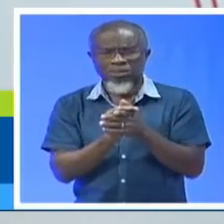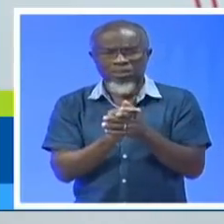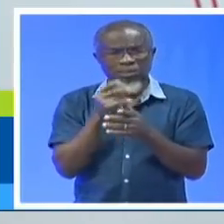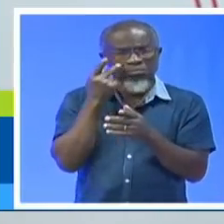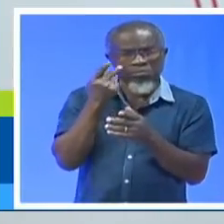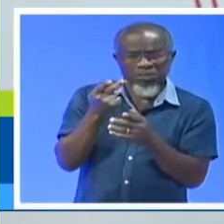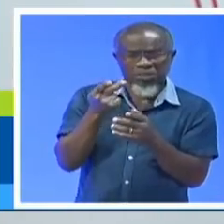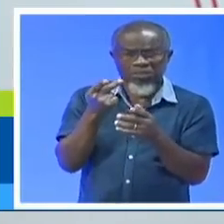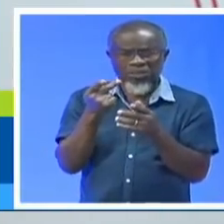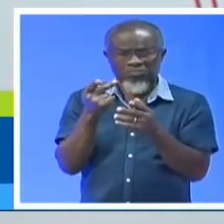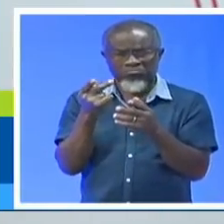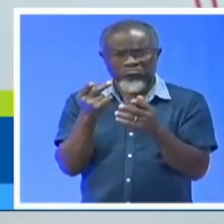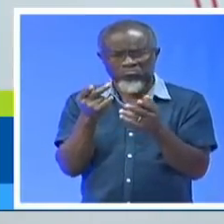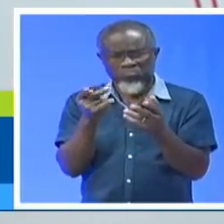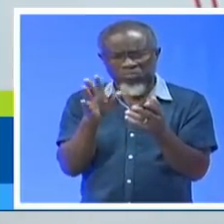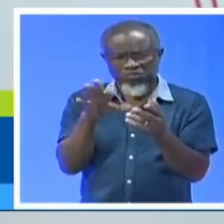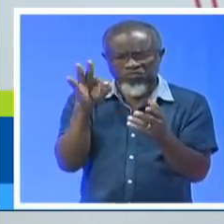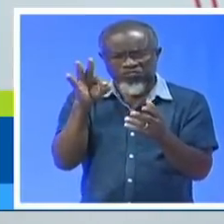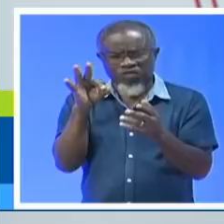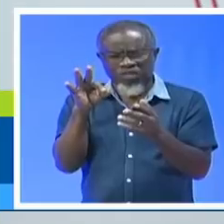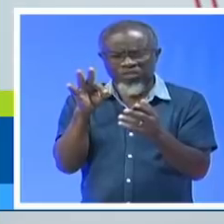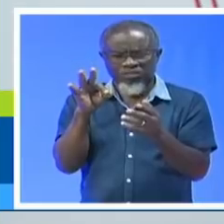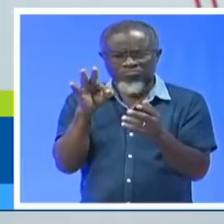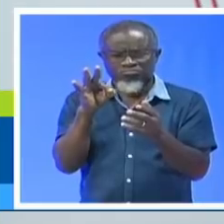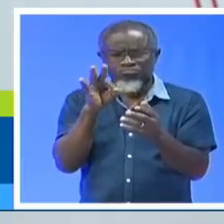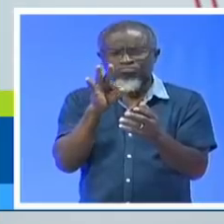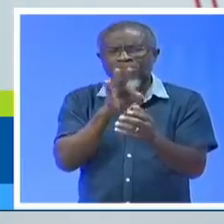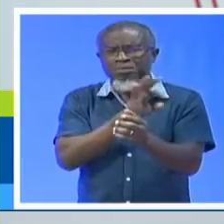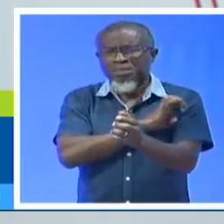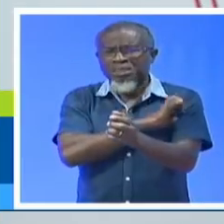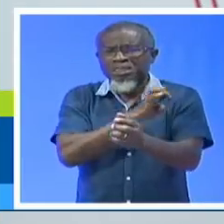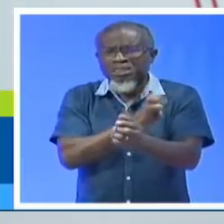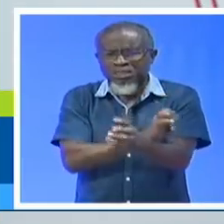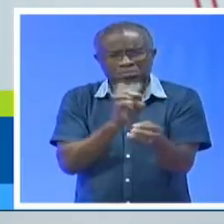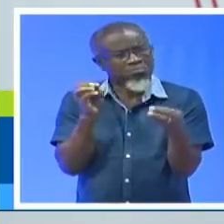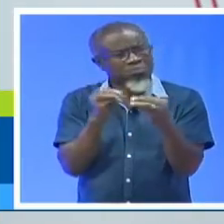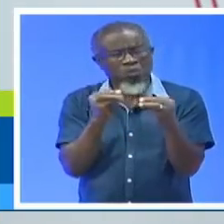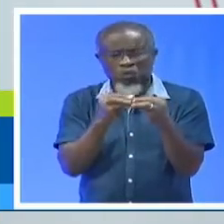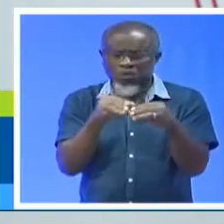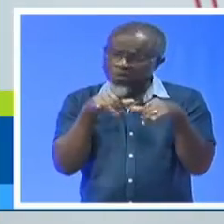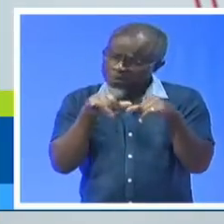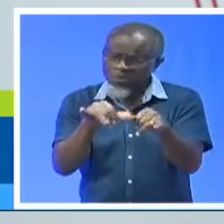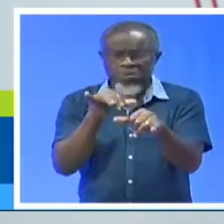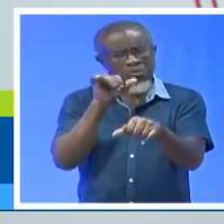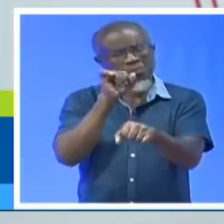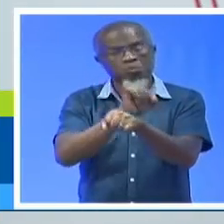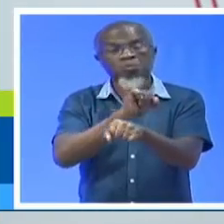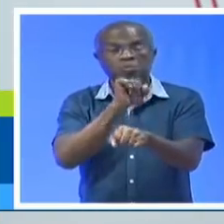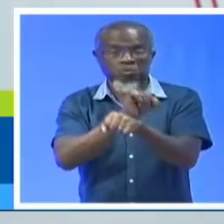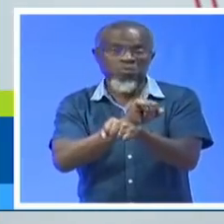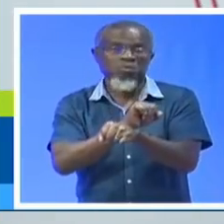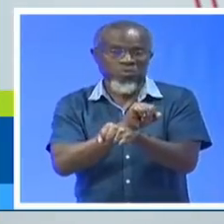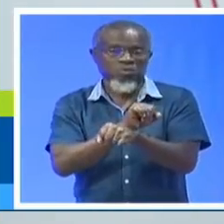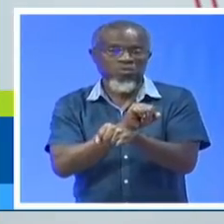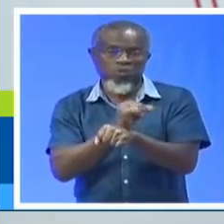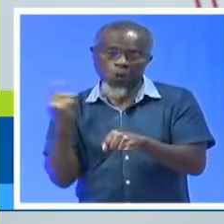stores of energy and inspiration within themselves on a daily basis to come